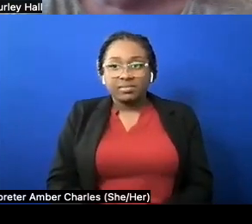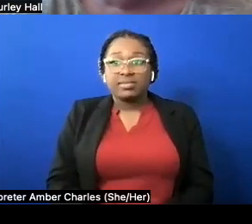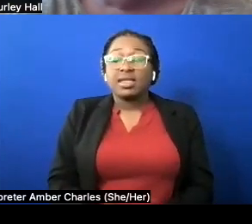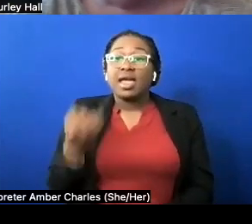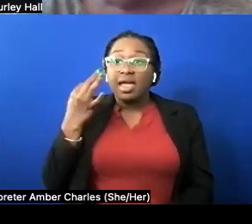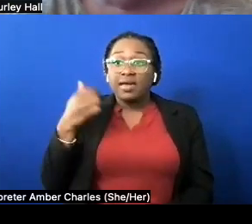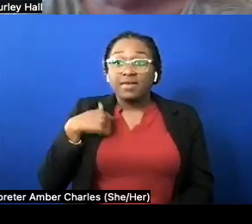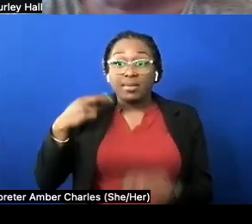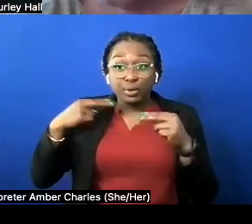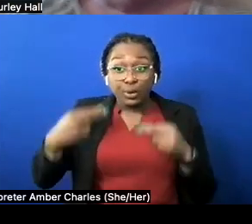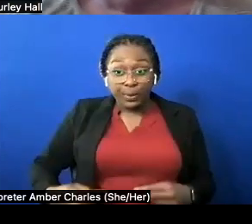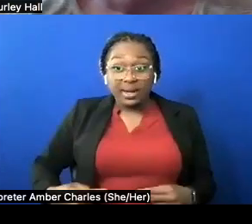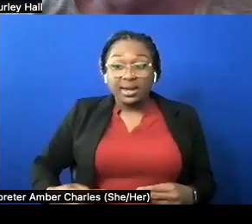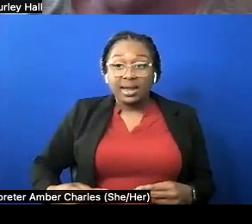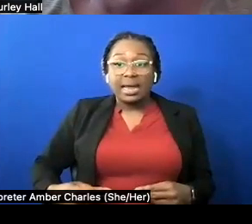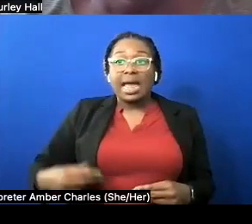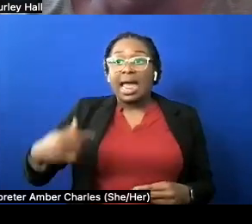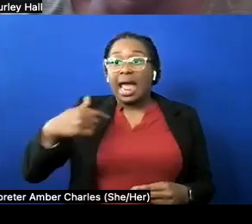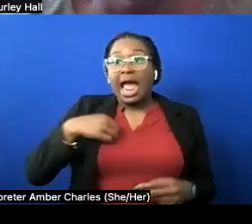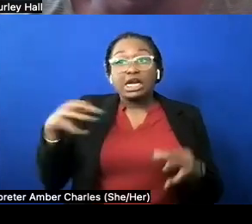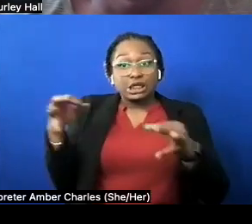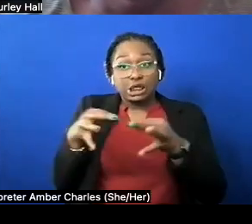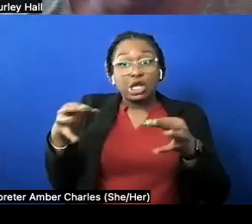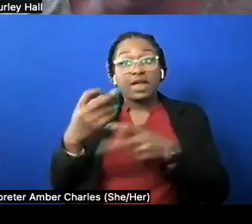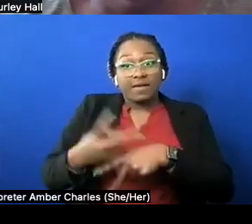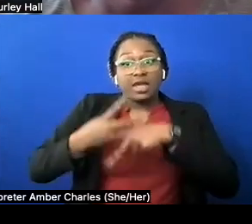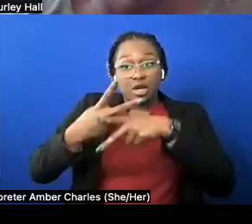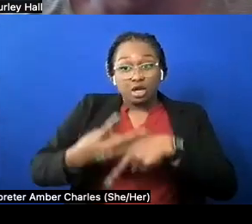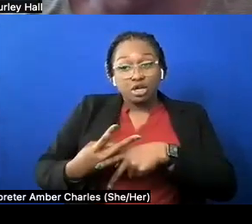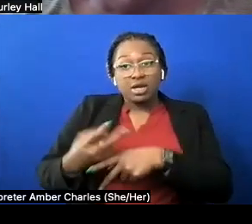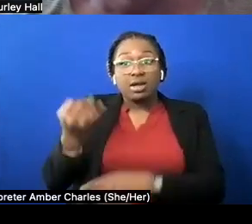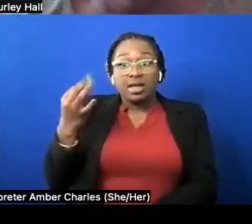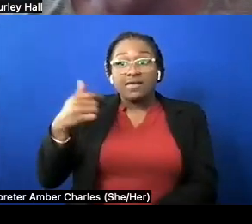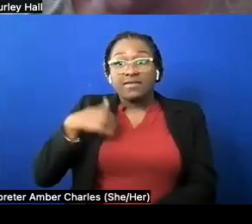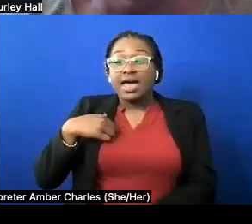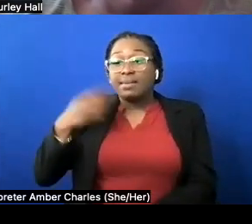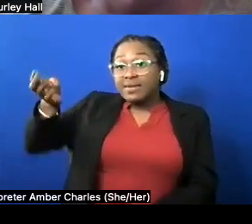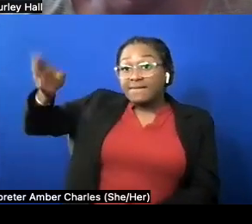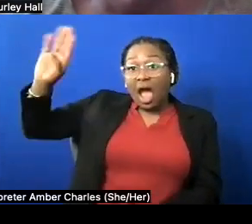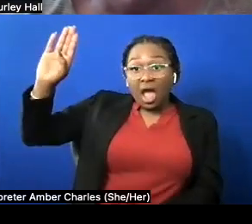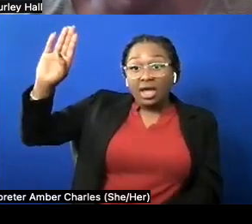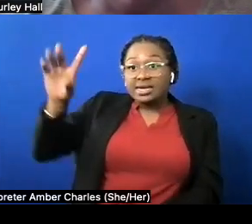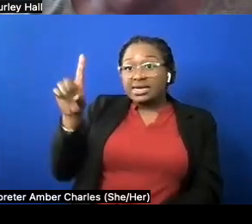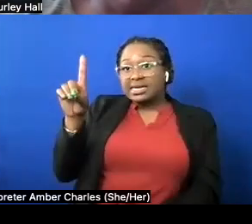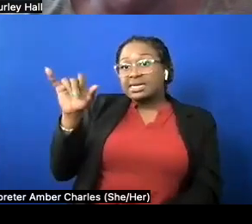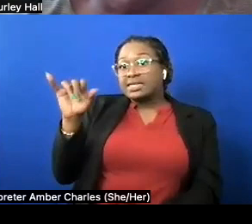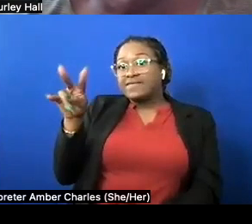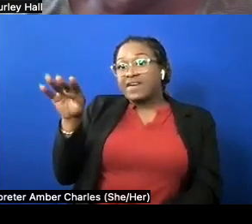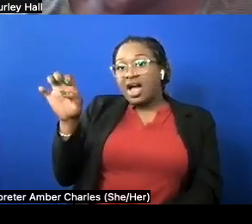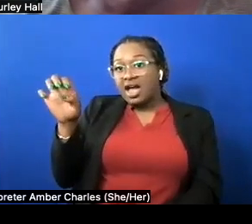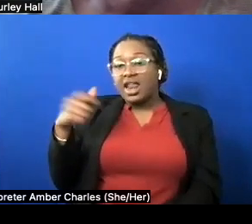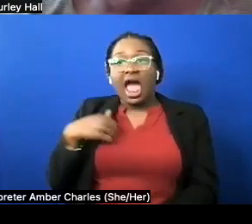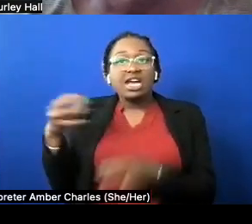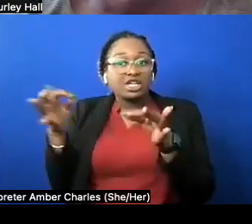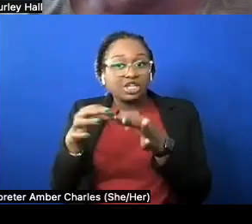human, then I am deserving of care. If I am divine, then I am deserving